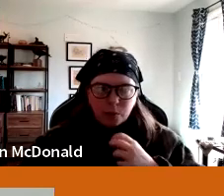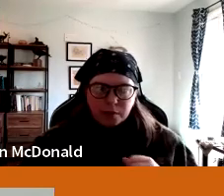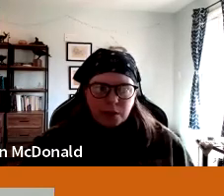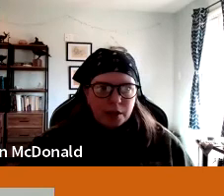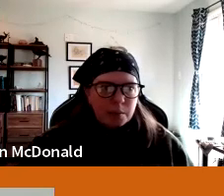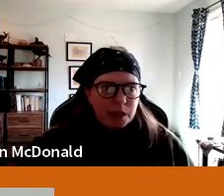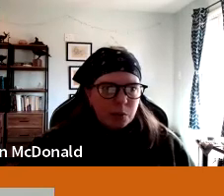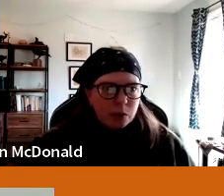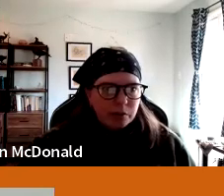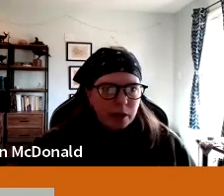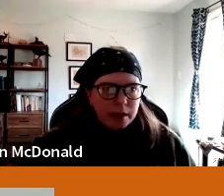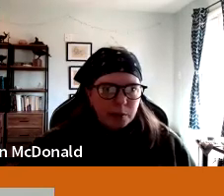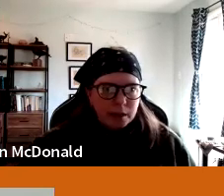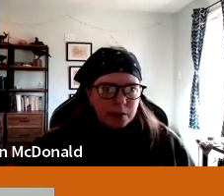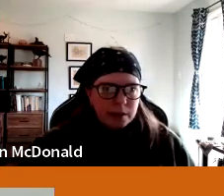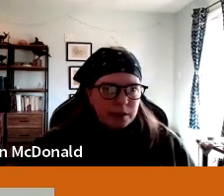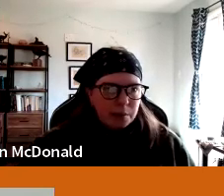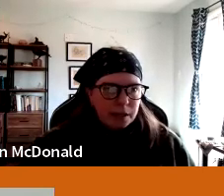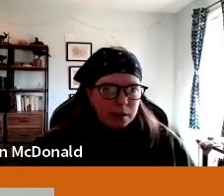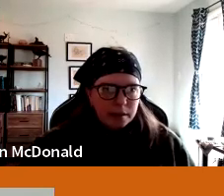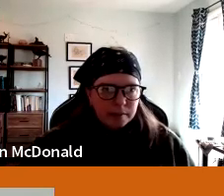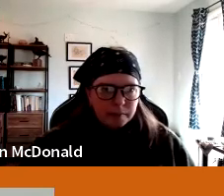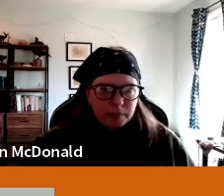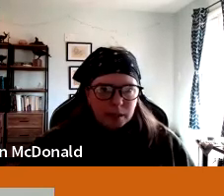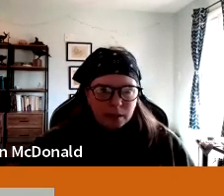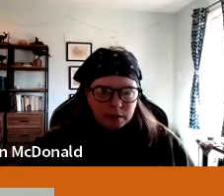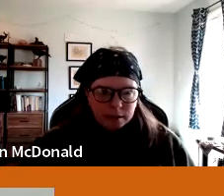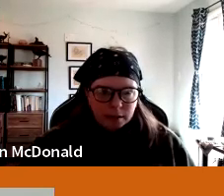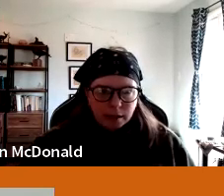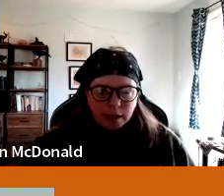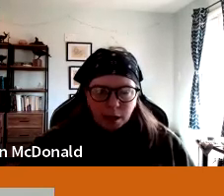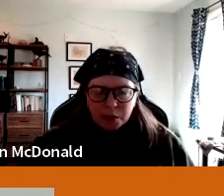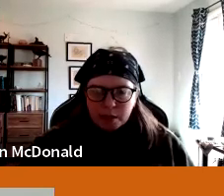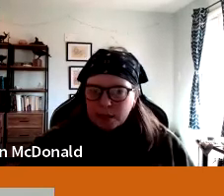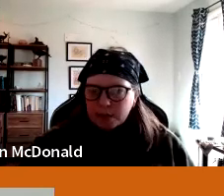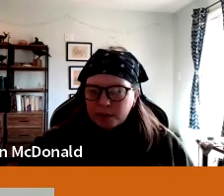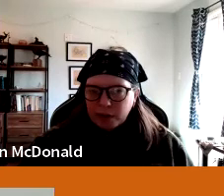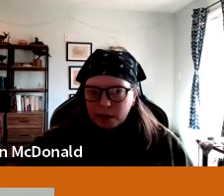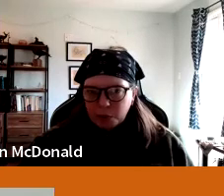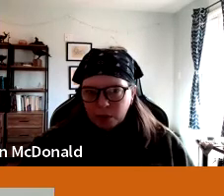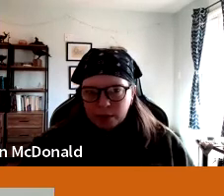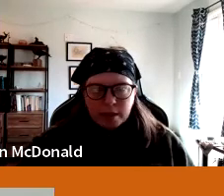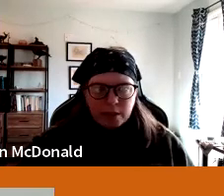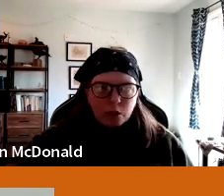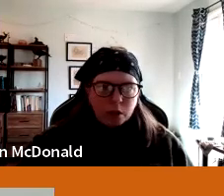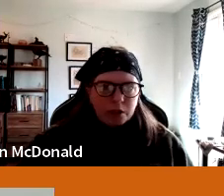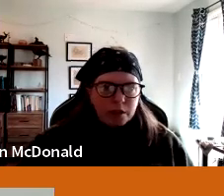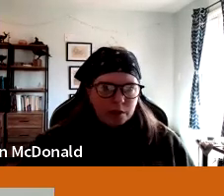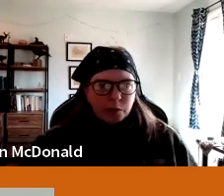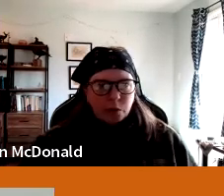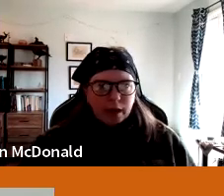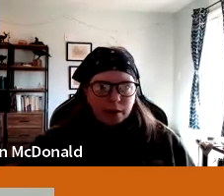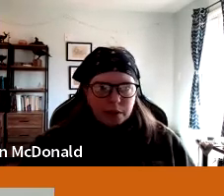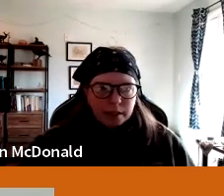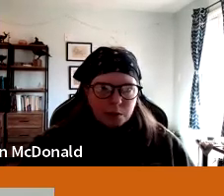And we'll give just a minute more for anyone else that is coming in. And captioning is available.